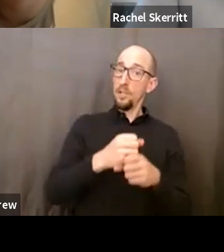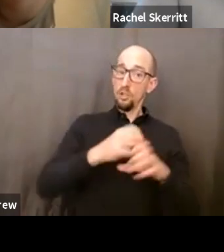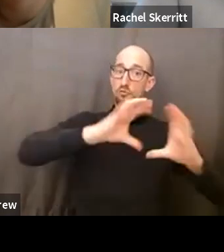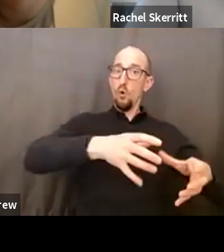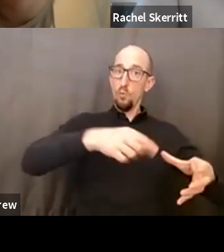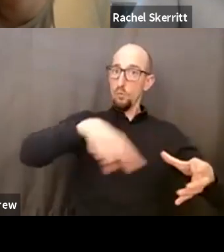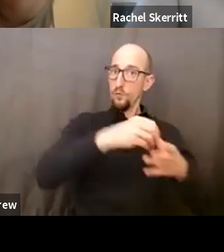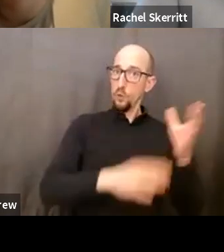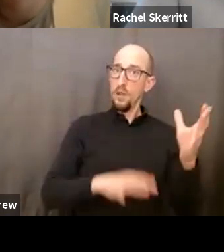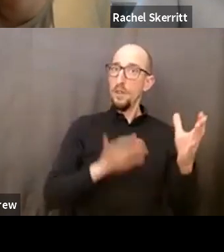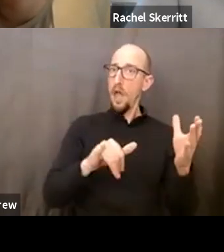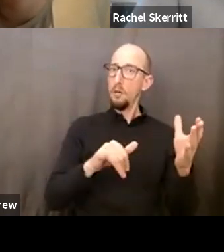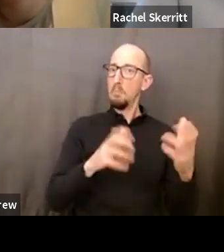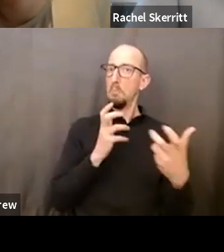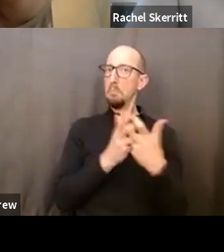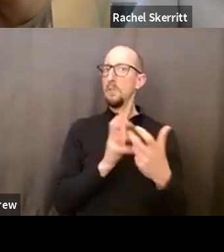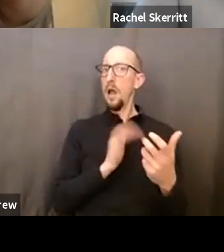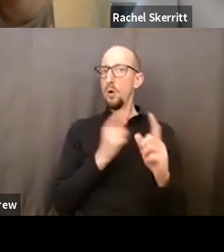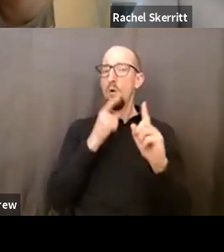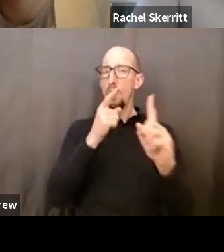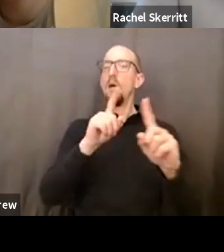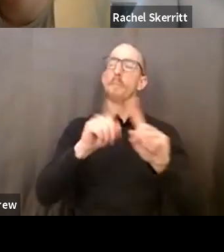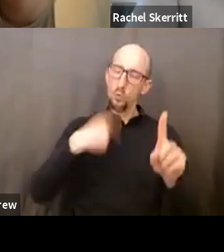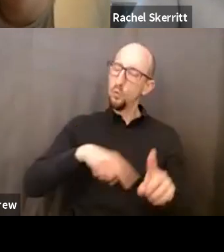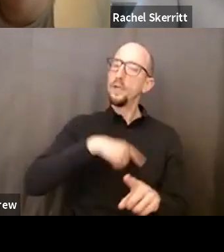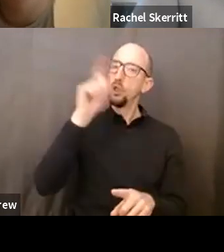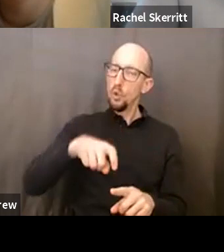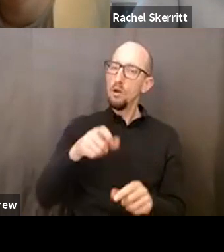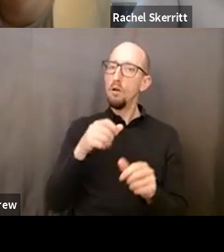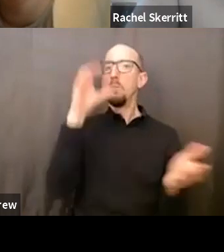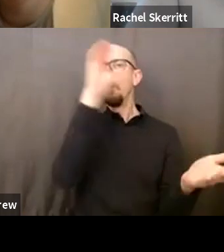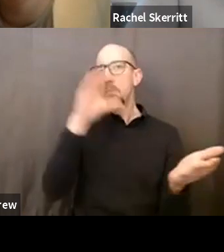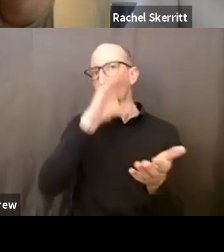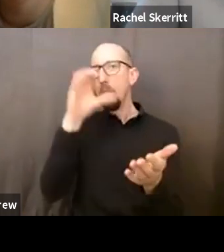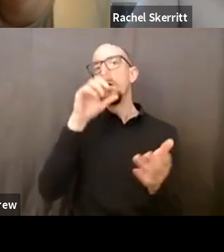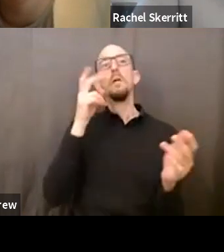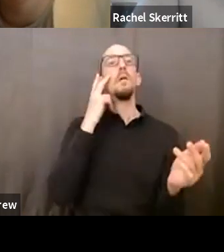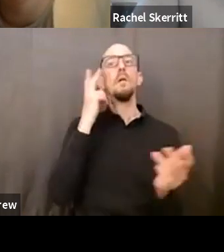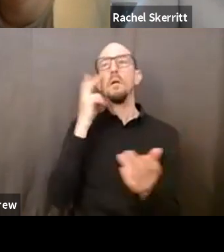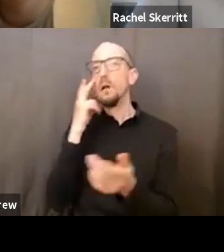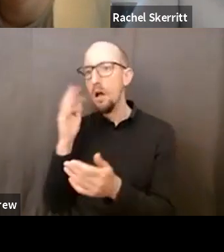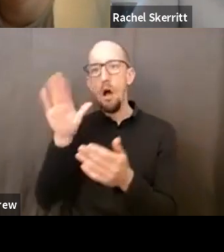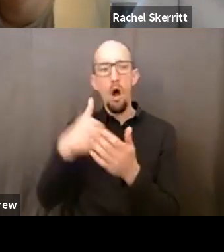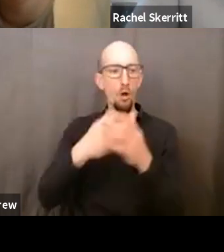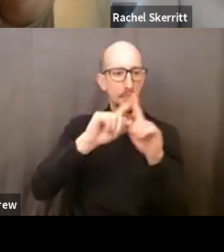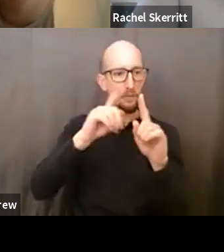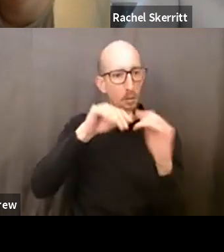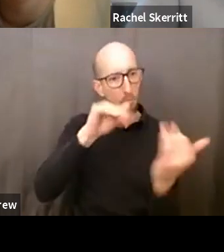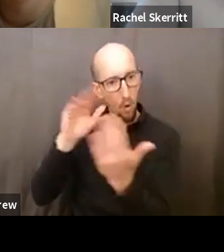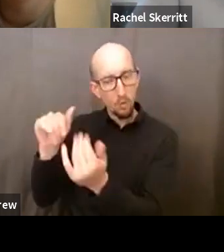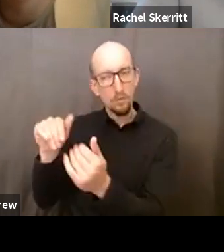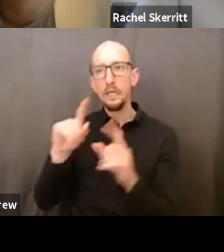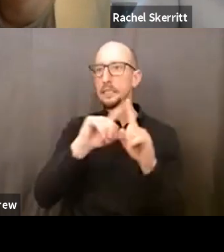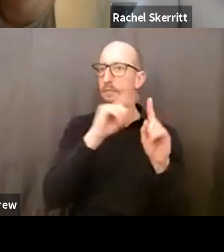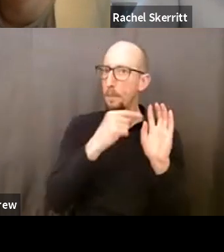explore all possibilities and models that allow us to achieve the